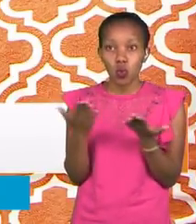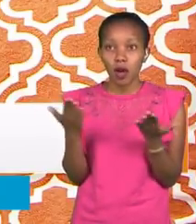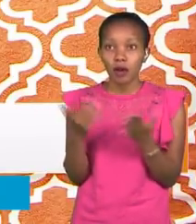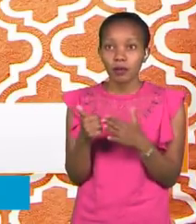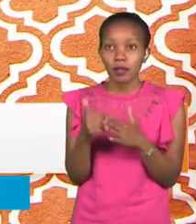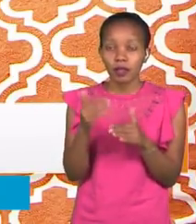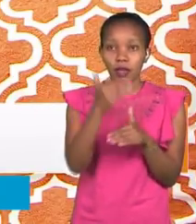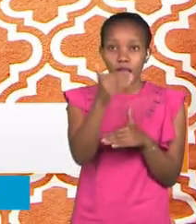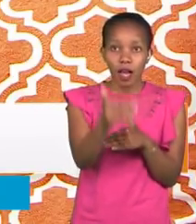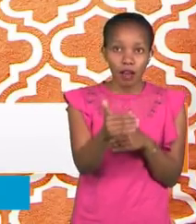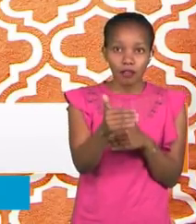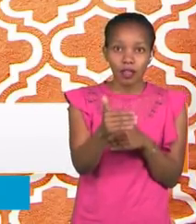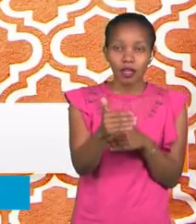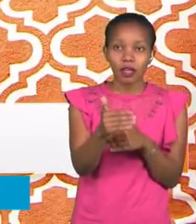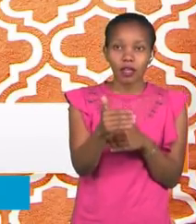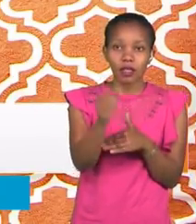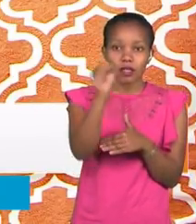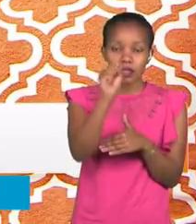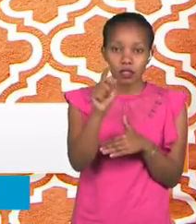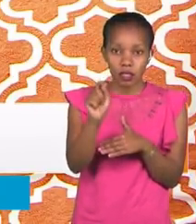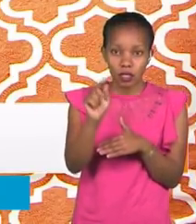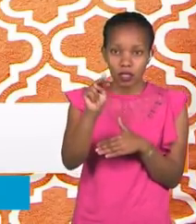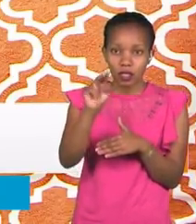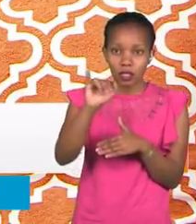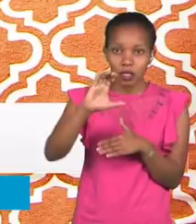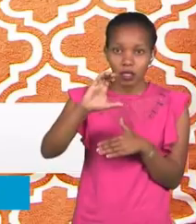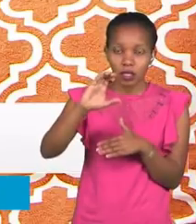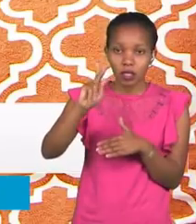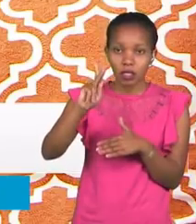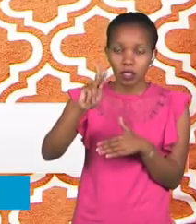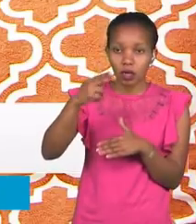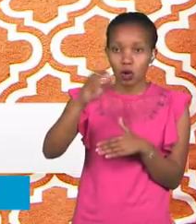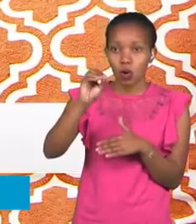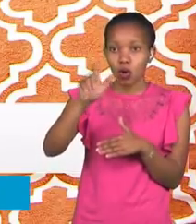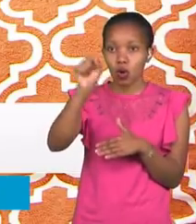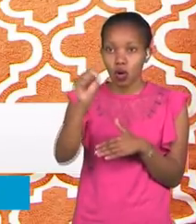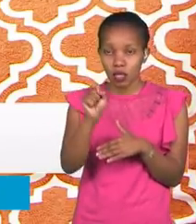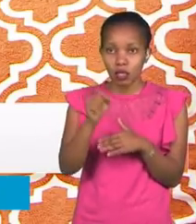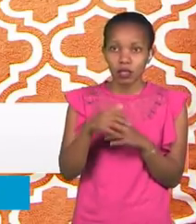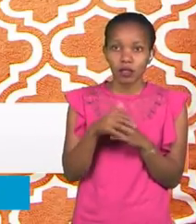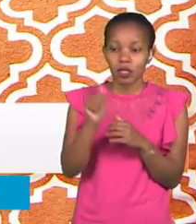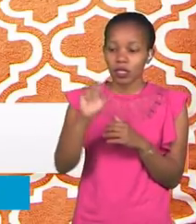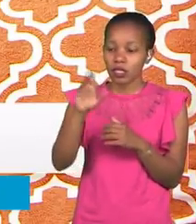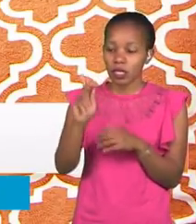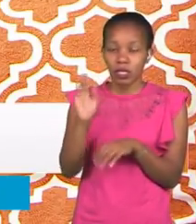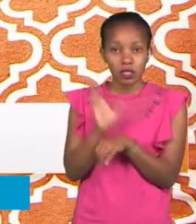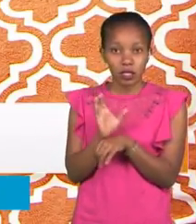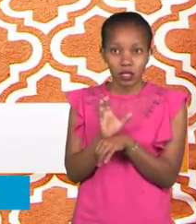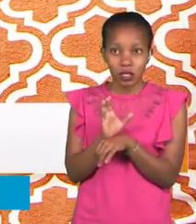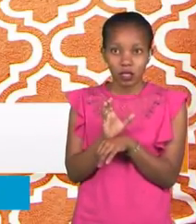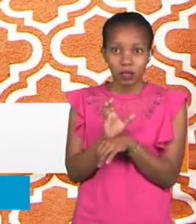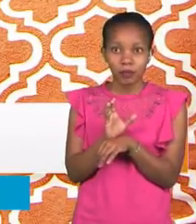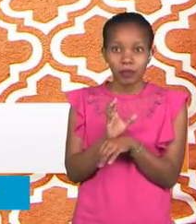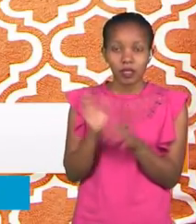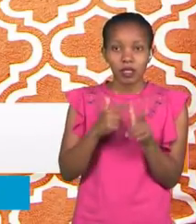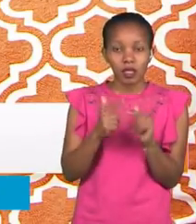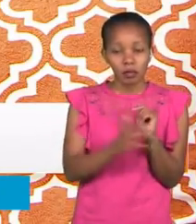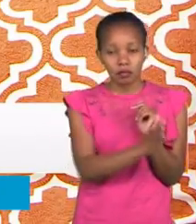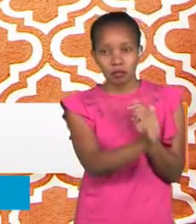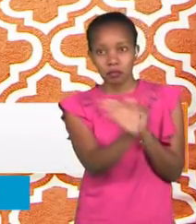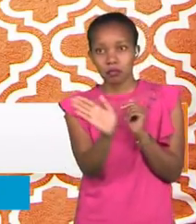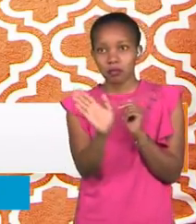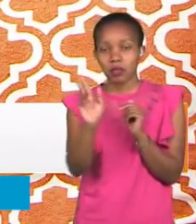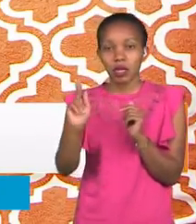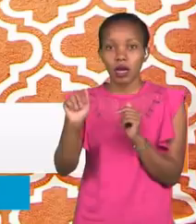by after St. Nicholas, okay. actually just after the ACK, okay. St. Nicholas Church, yeah. and the turning at mm-hmm.